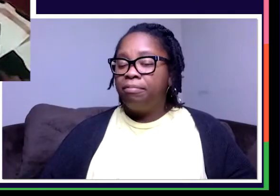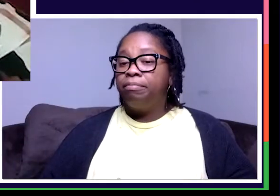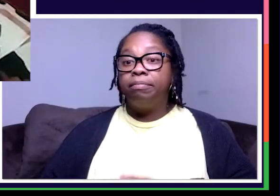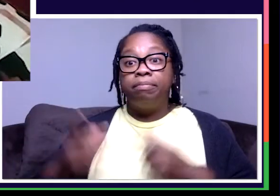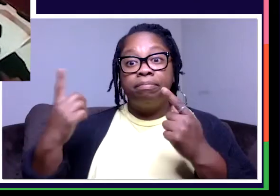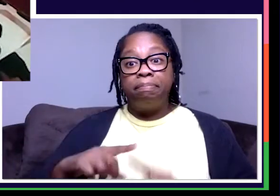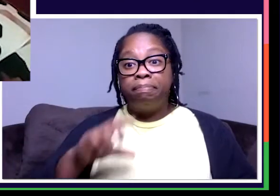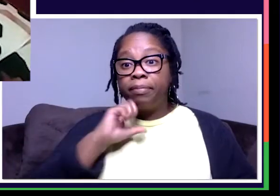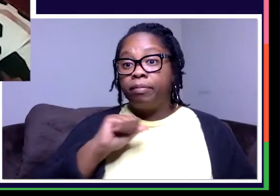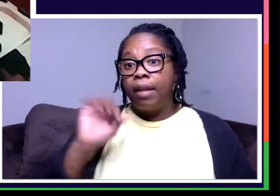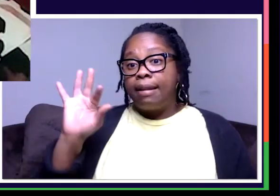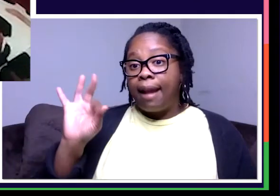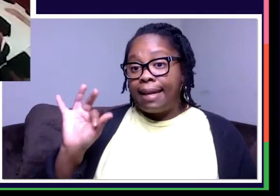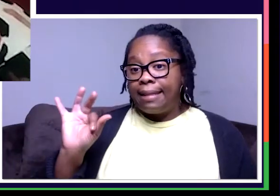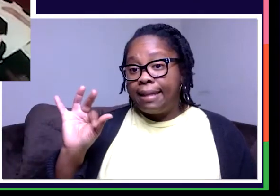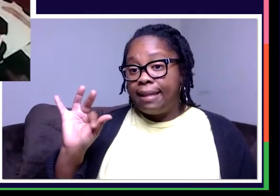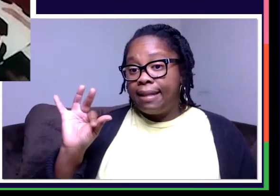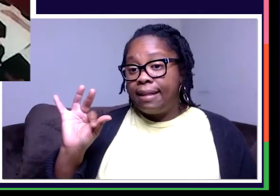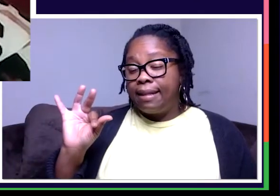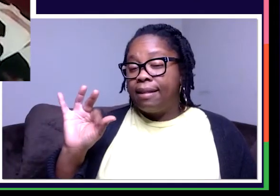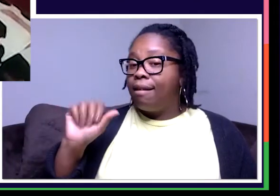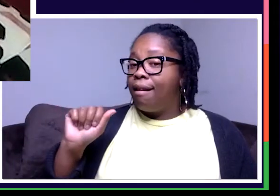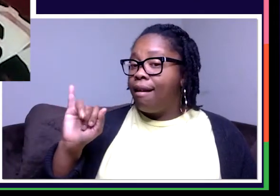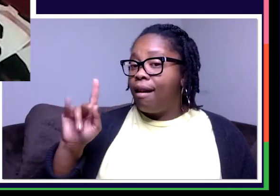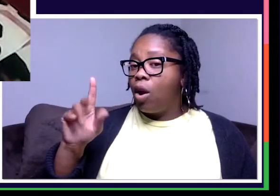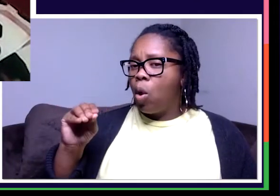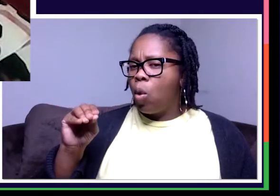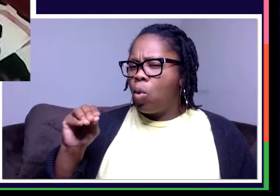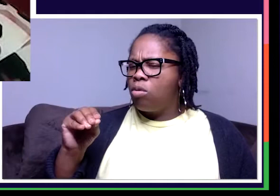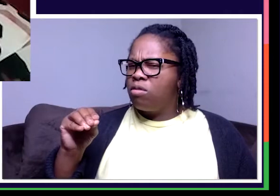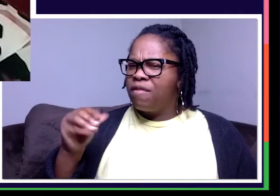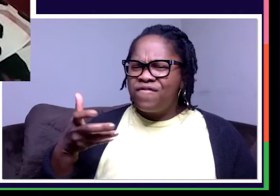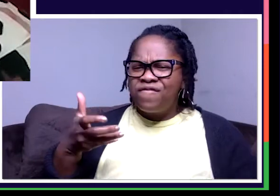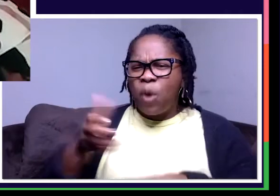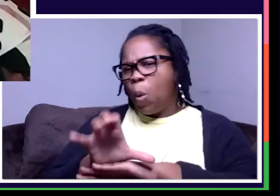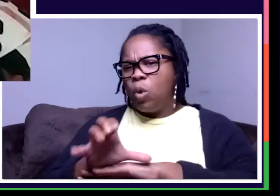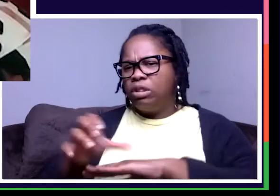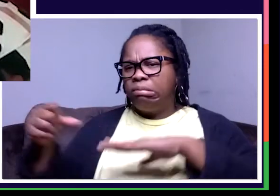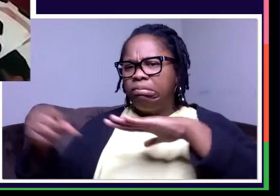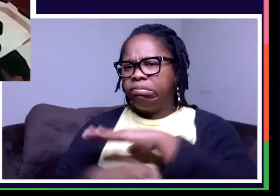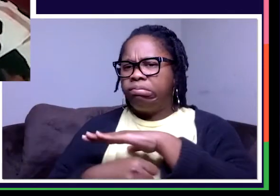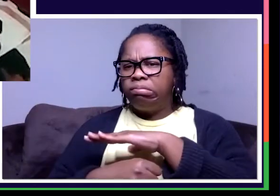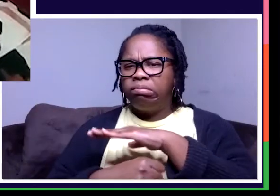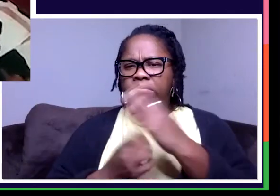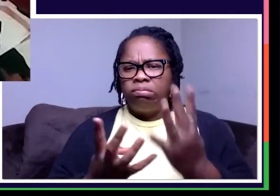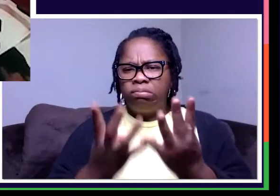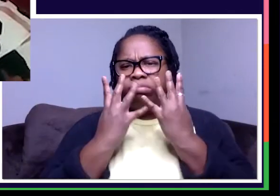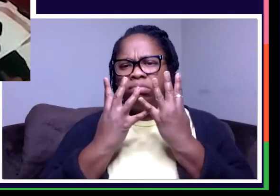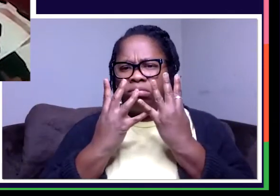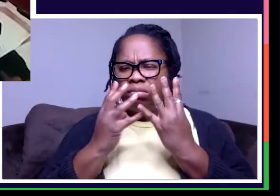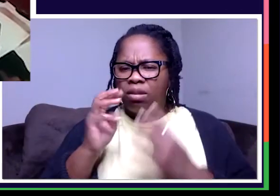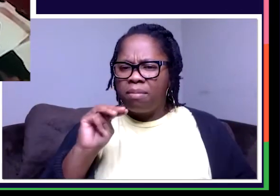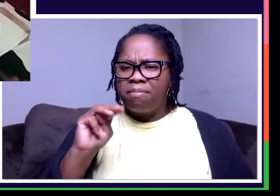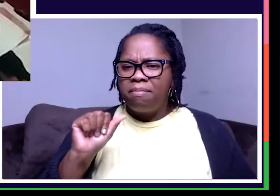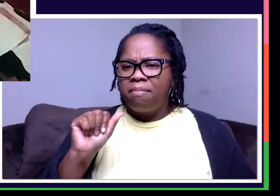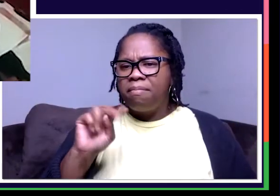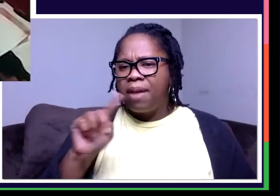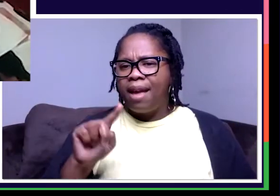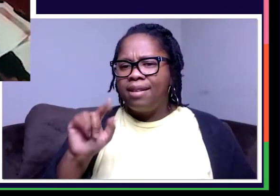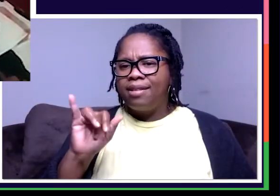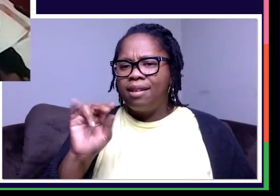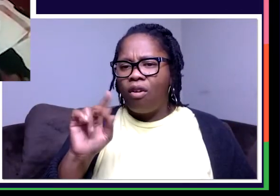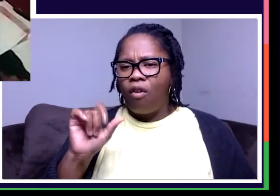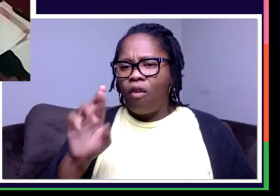Angeles. At the age of 19 years old, Aiko was forcibly